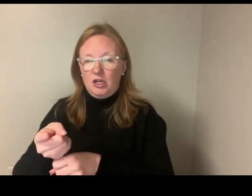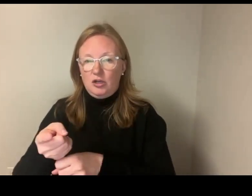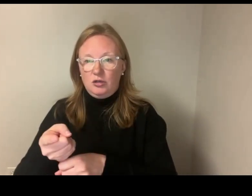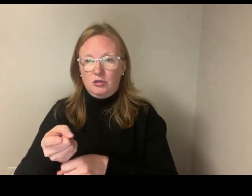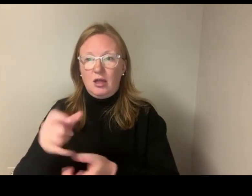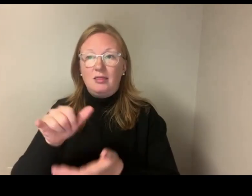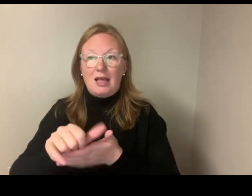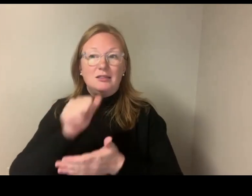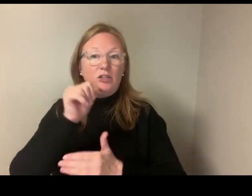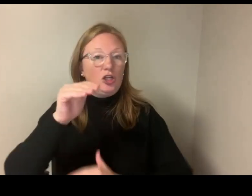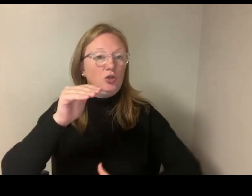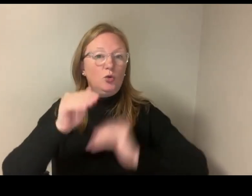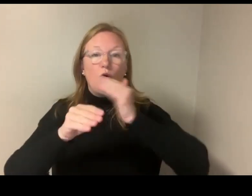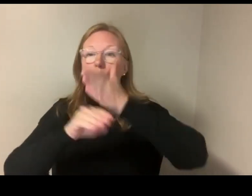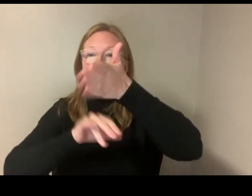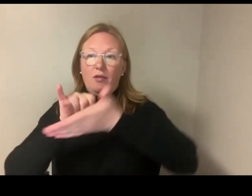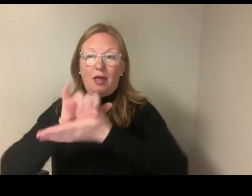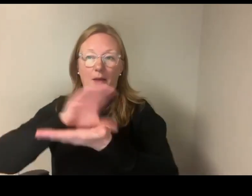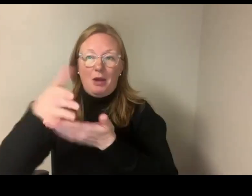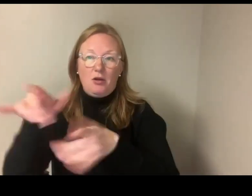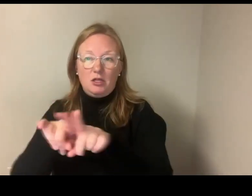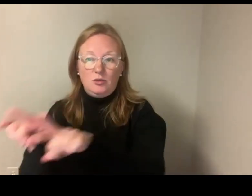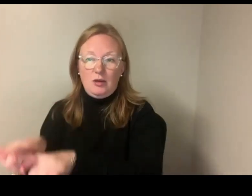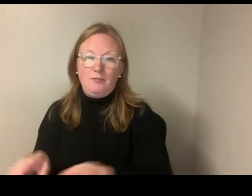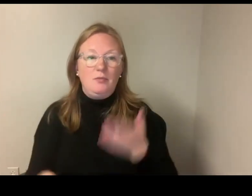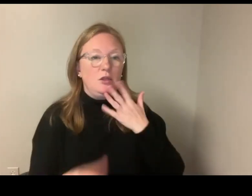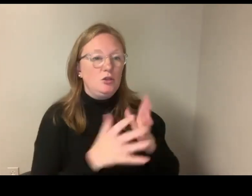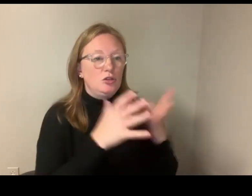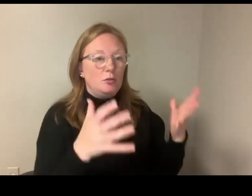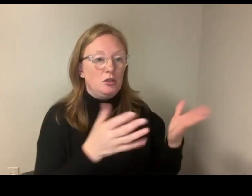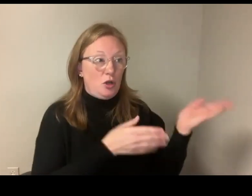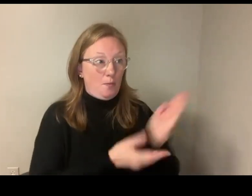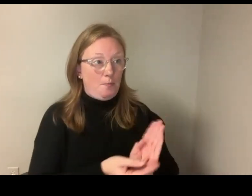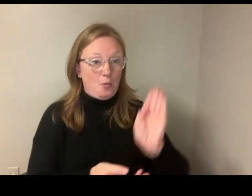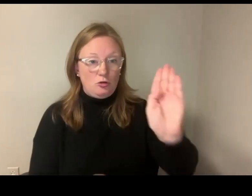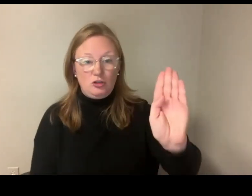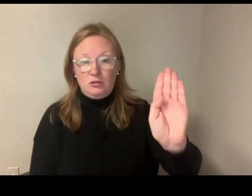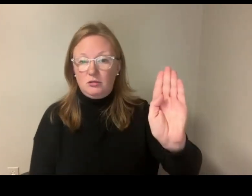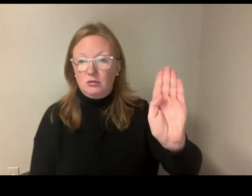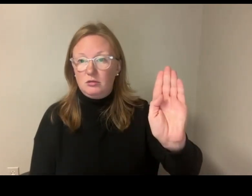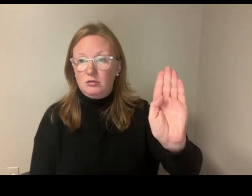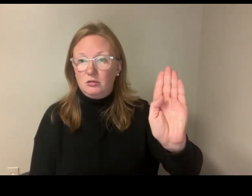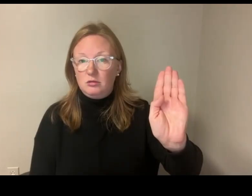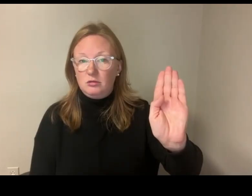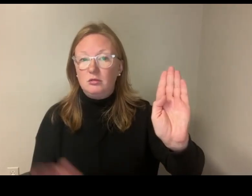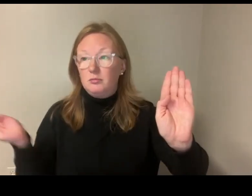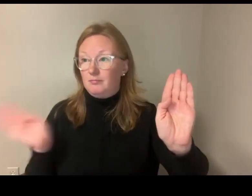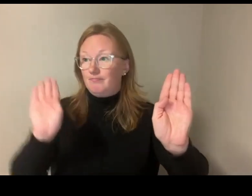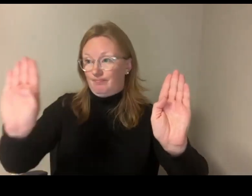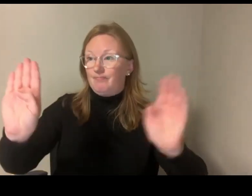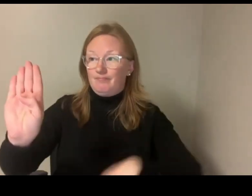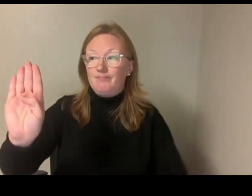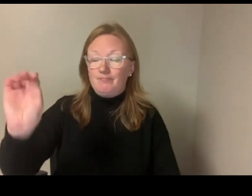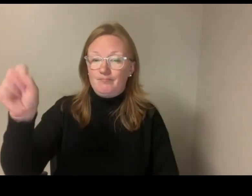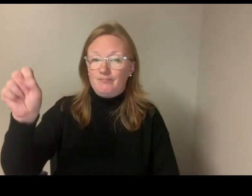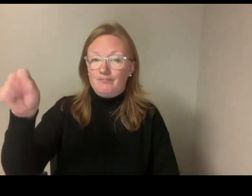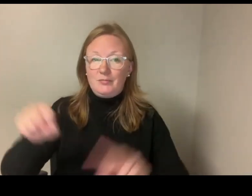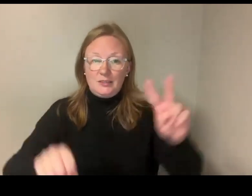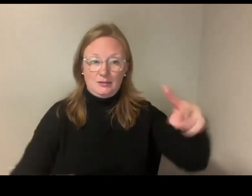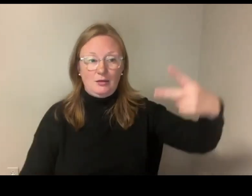amount as well. Thank you very much. Is there a motion? So moved.